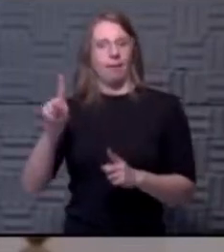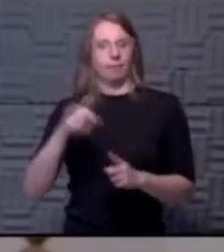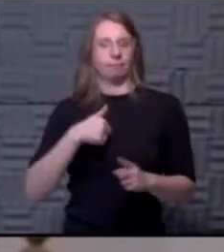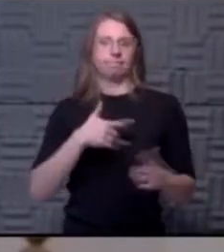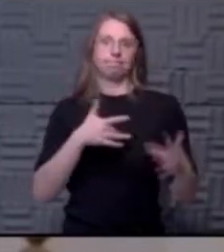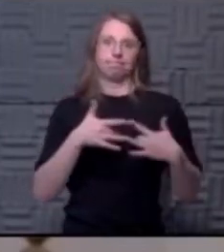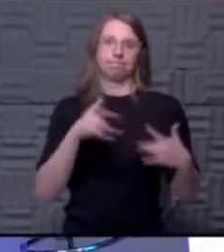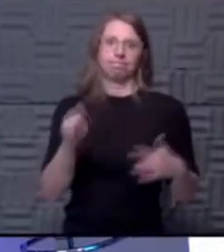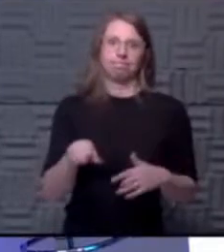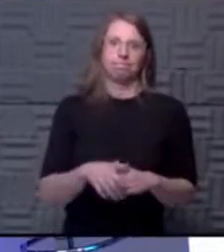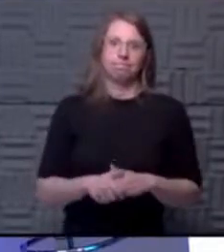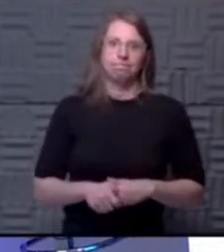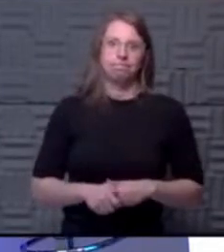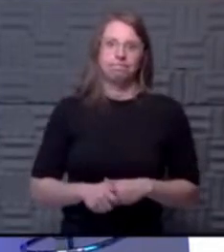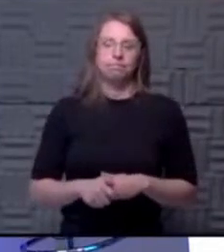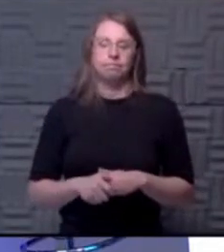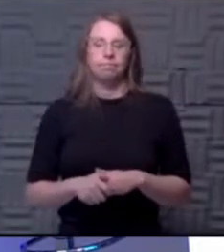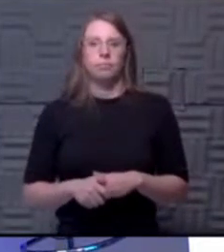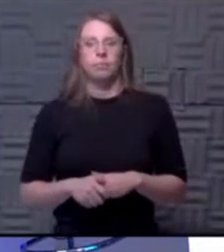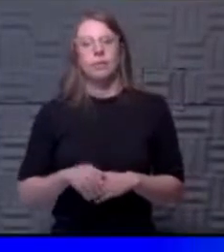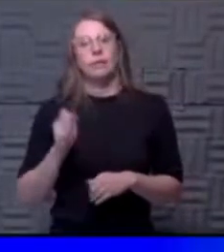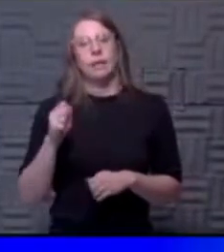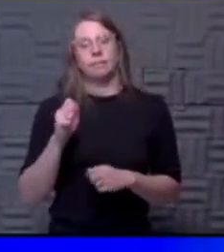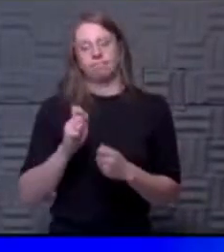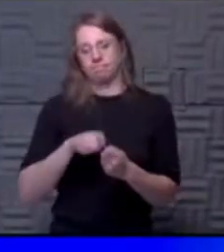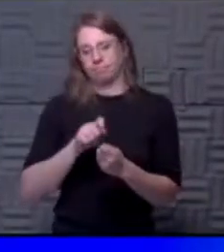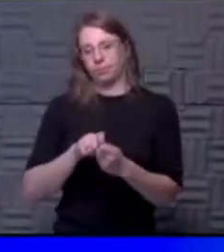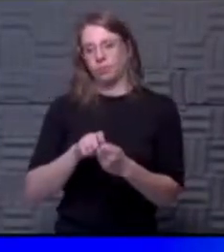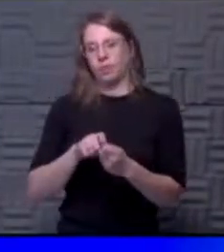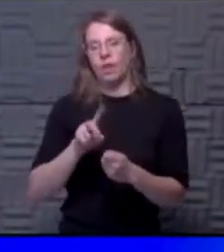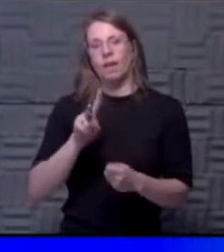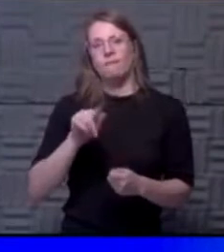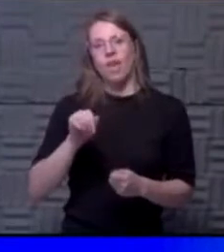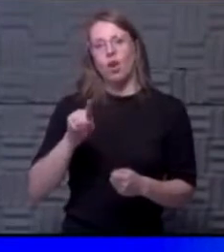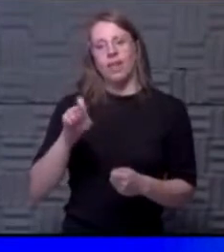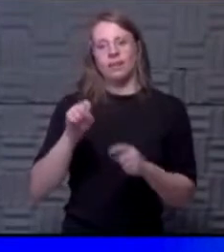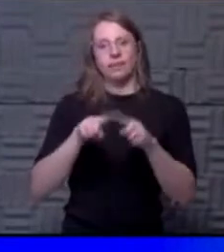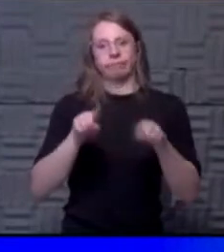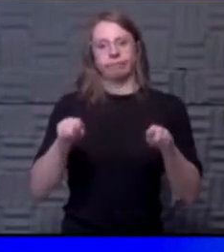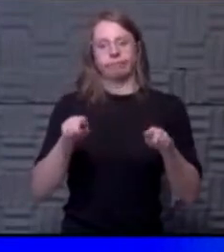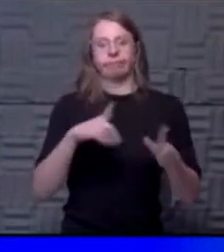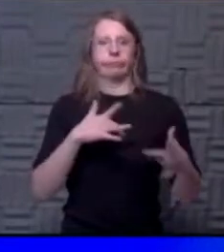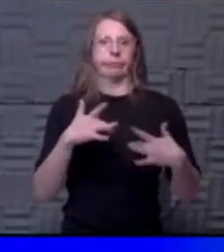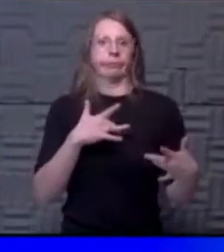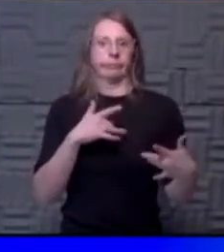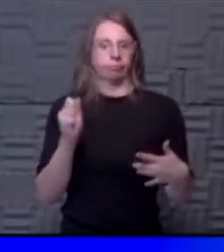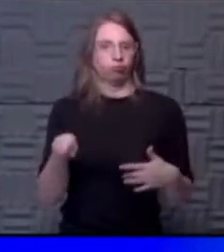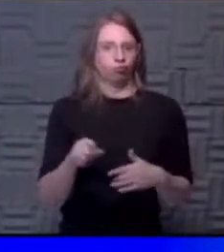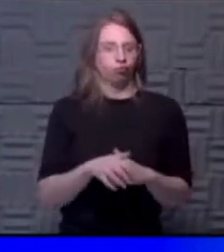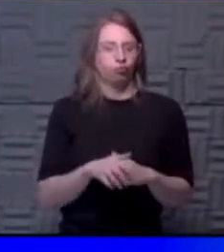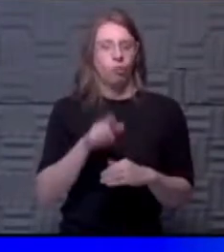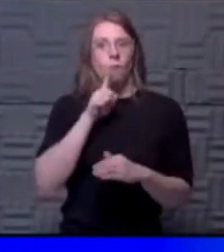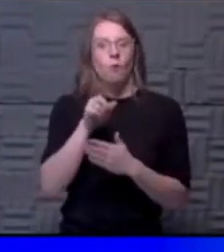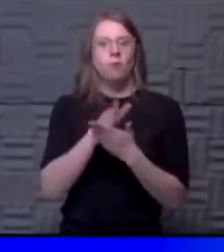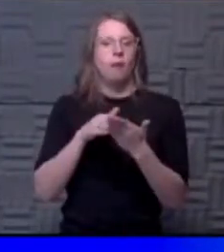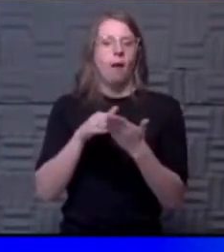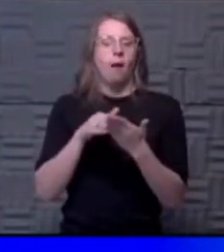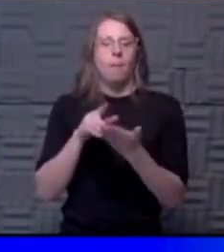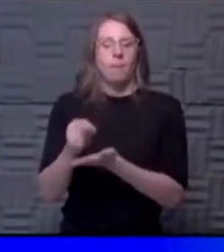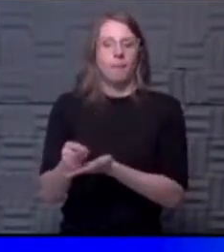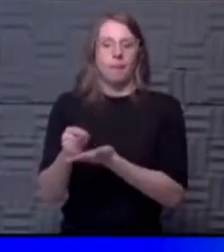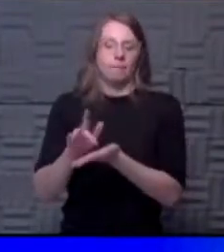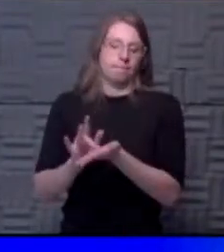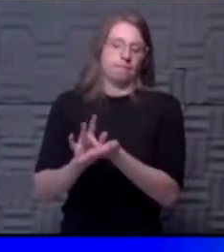me. Mm-hmm. Yeah, you know, absolutely. The variants are concerning, especially for some